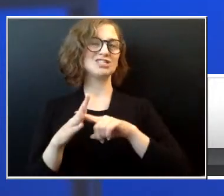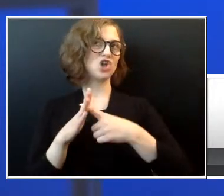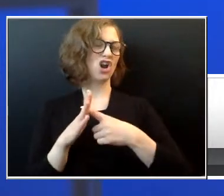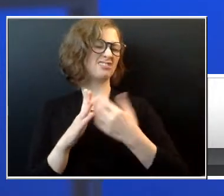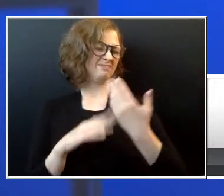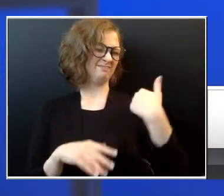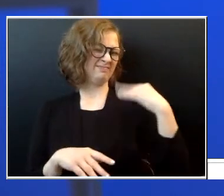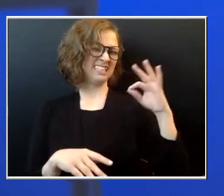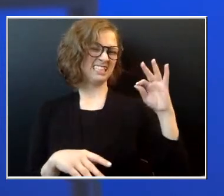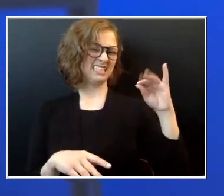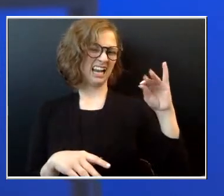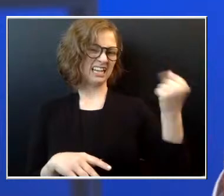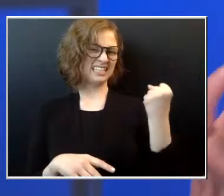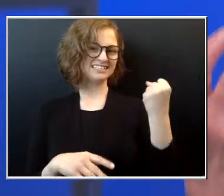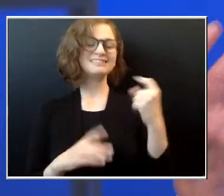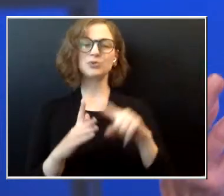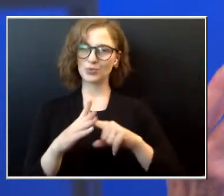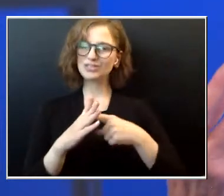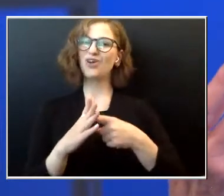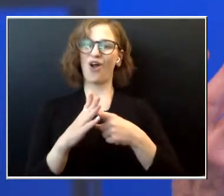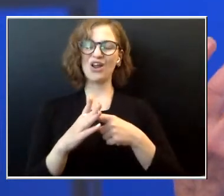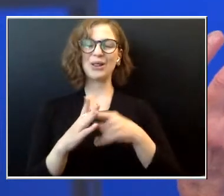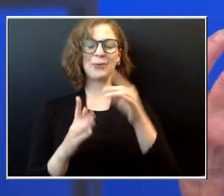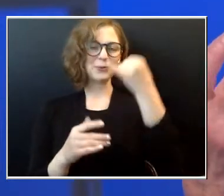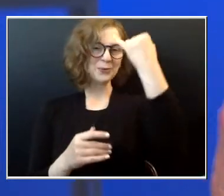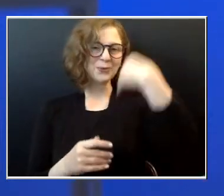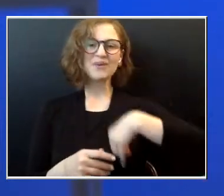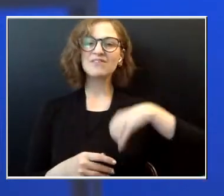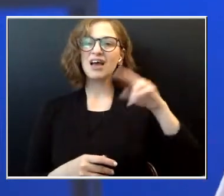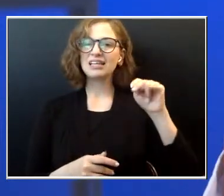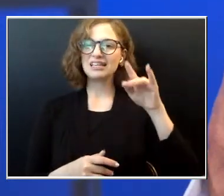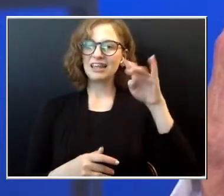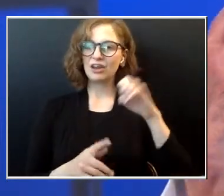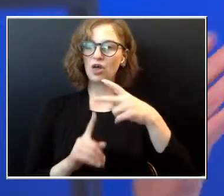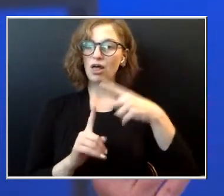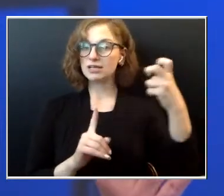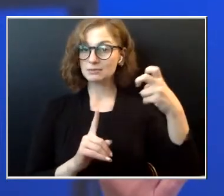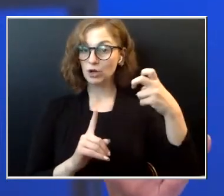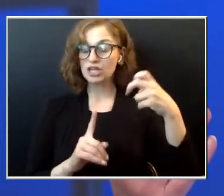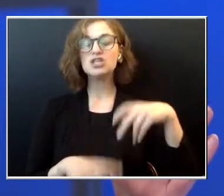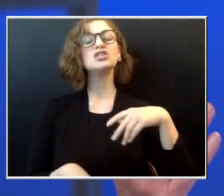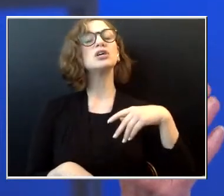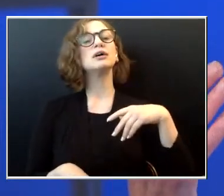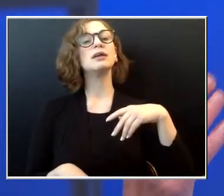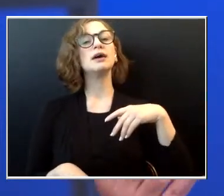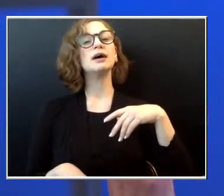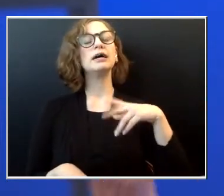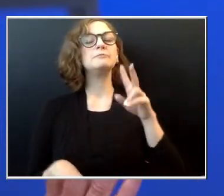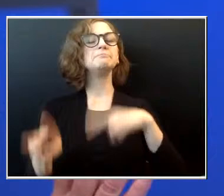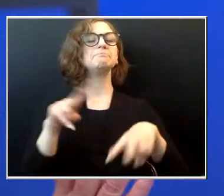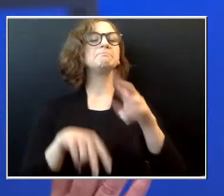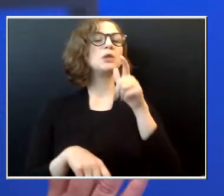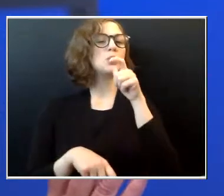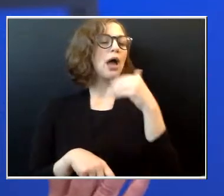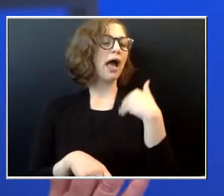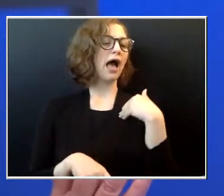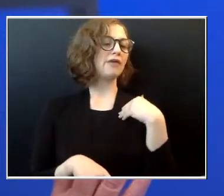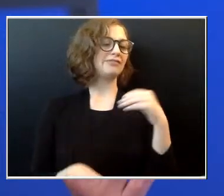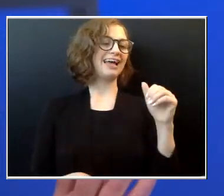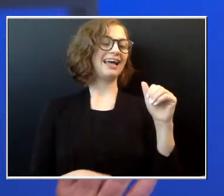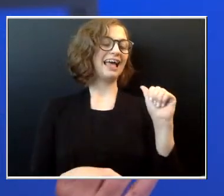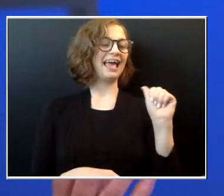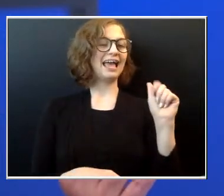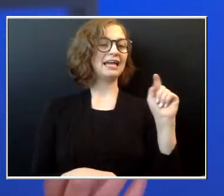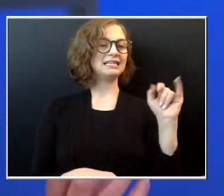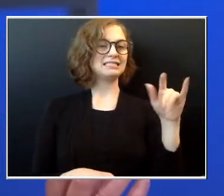needle aspirations to look and see if people who had atypical cells perhaps were at higher short-term